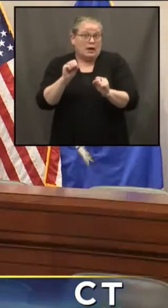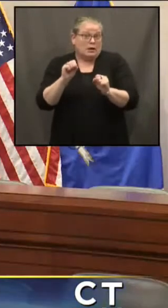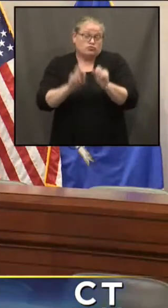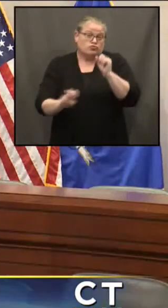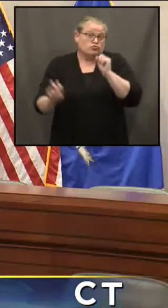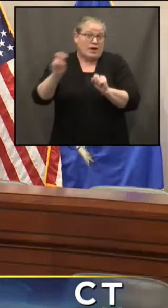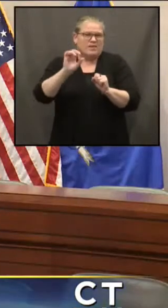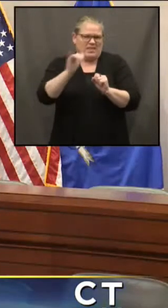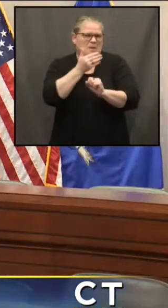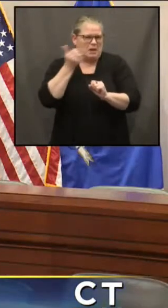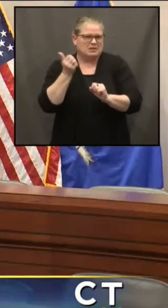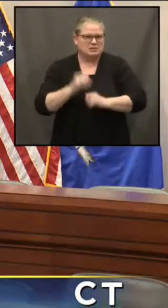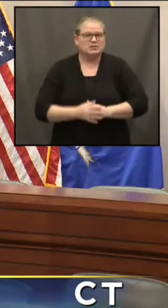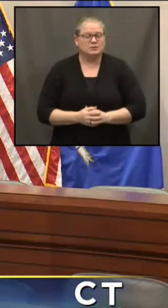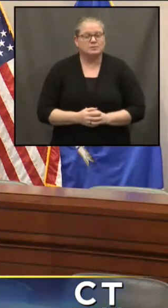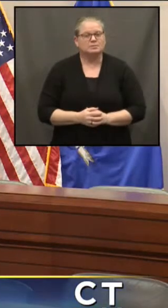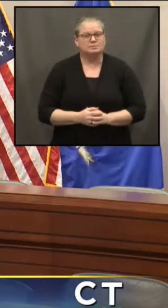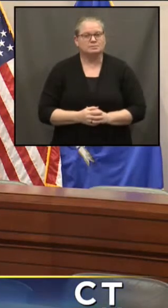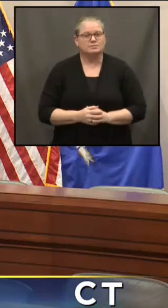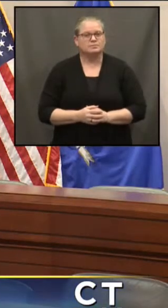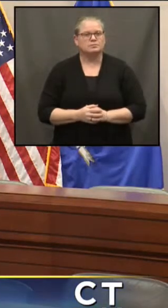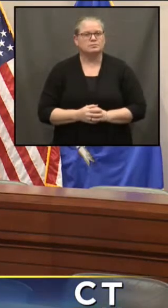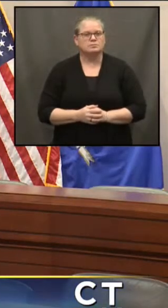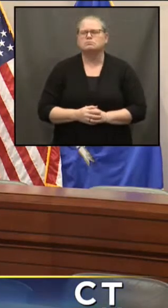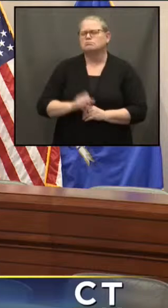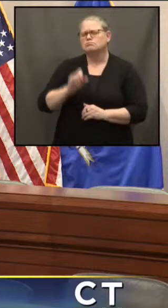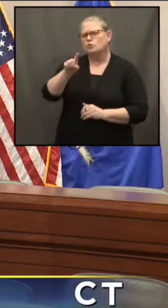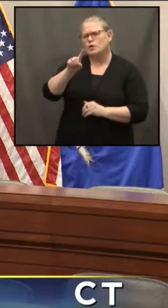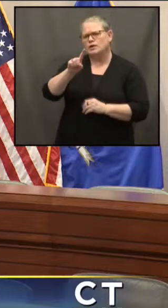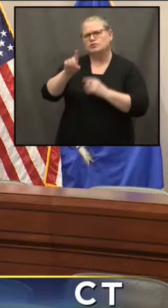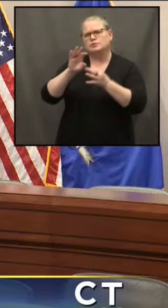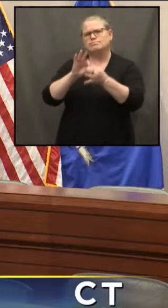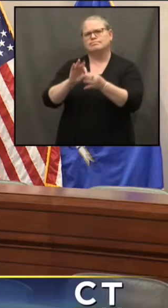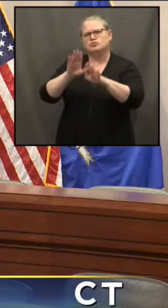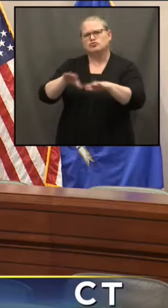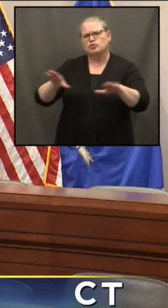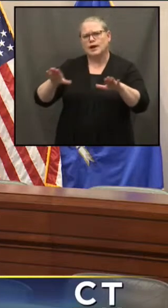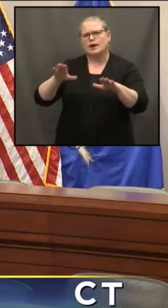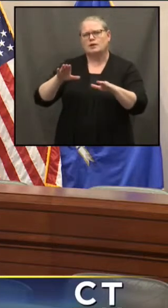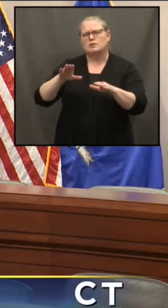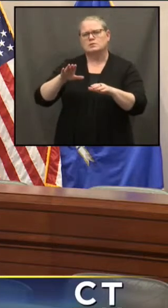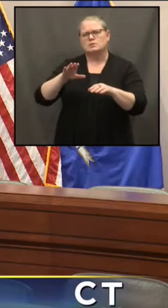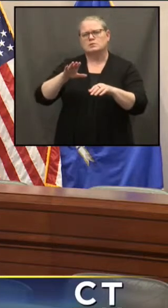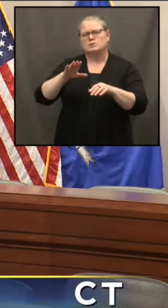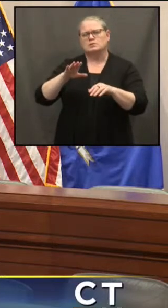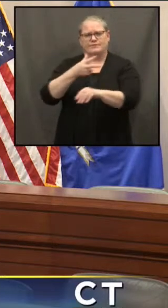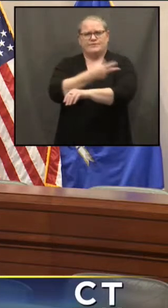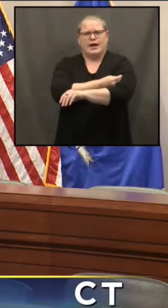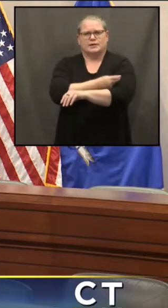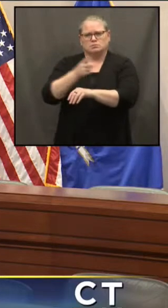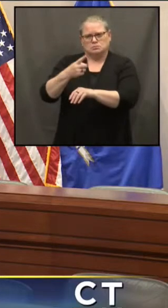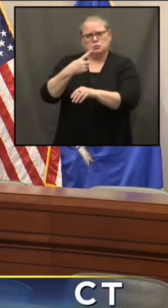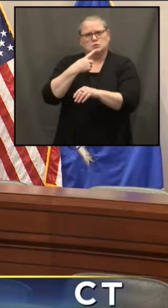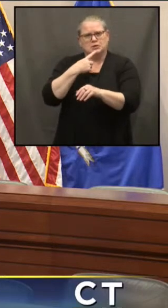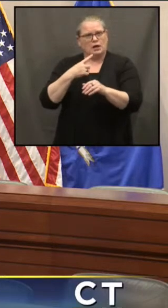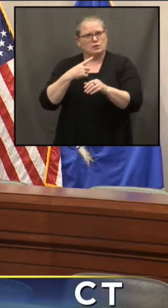And then if I could also ask on child vaccines, I know you said you feel like we're off to a good start. Does that trend